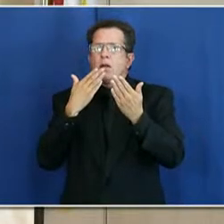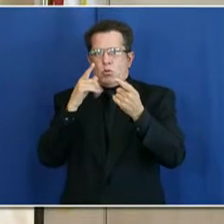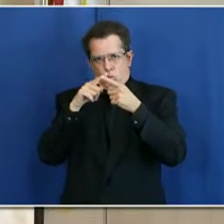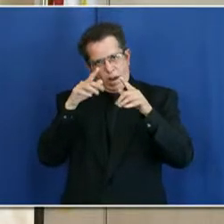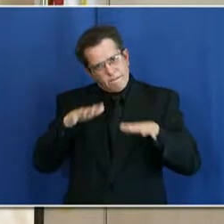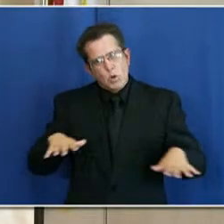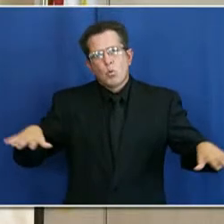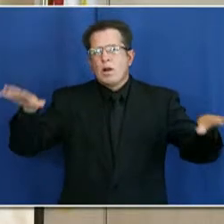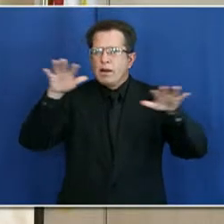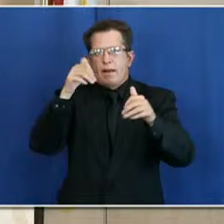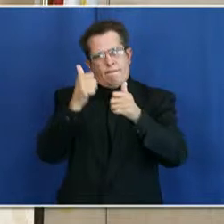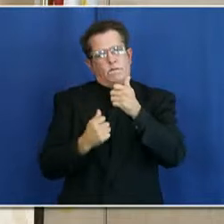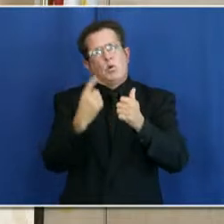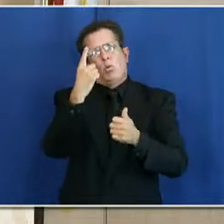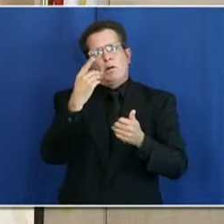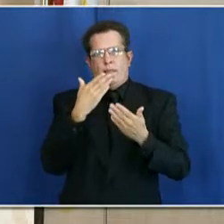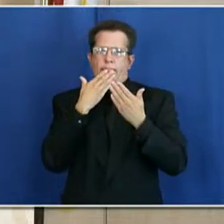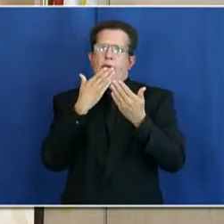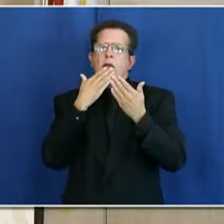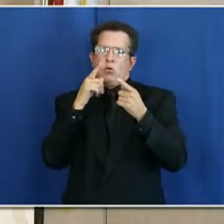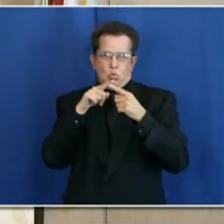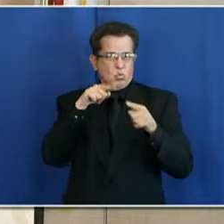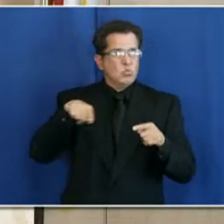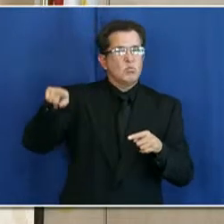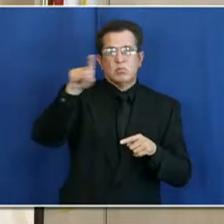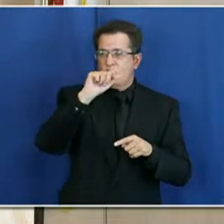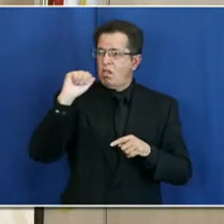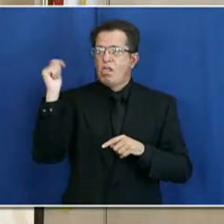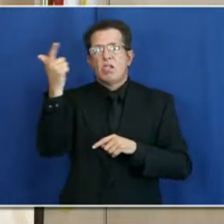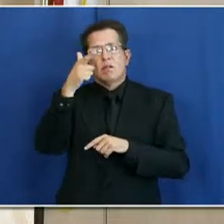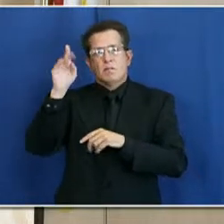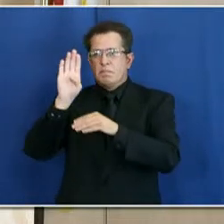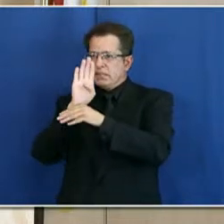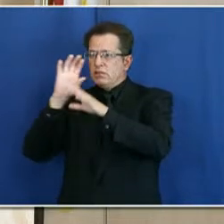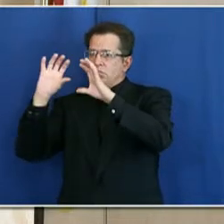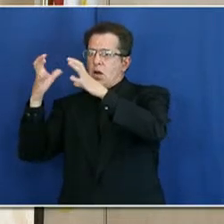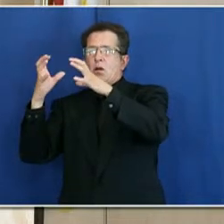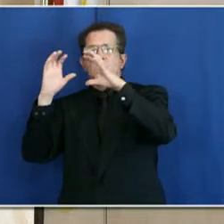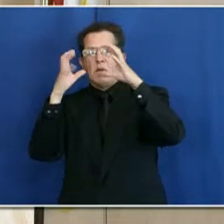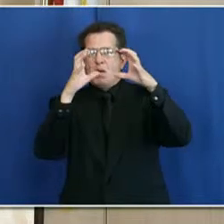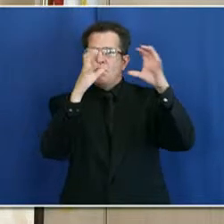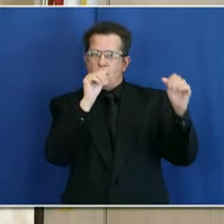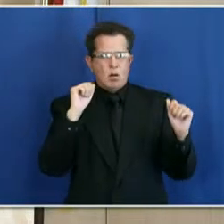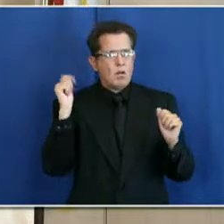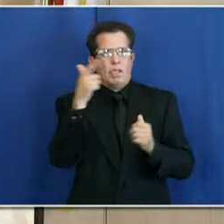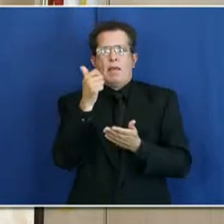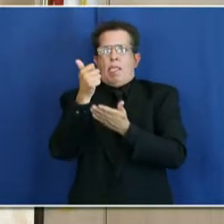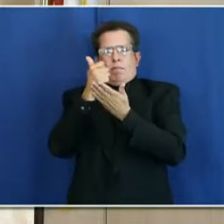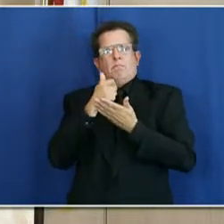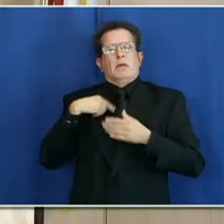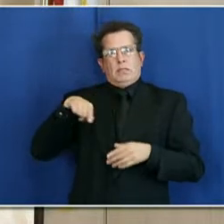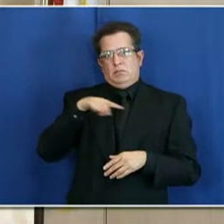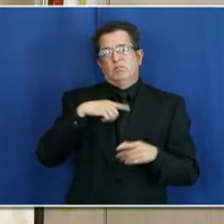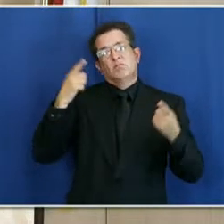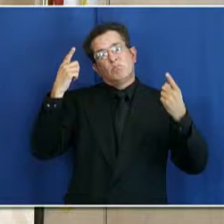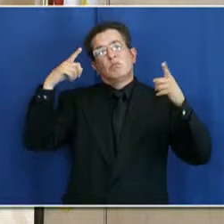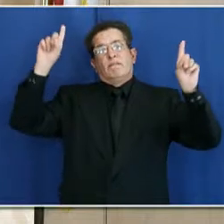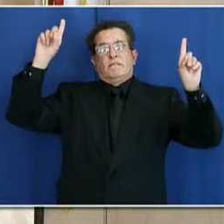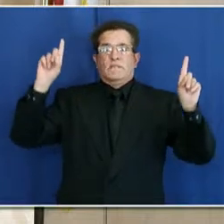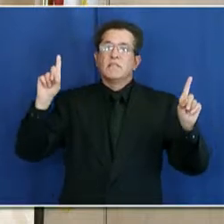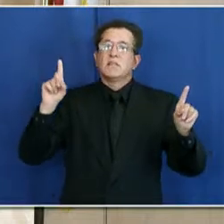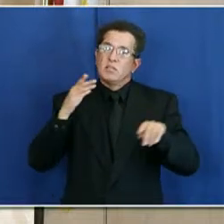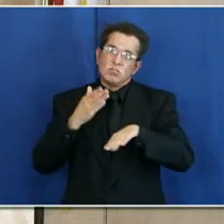everyone, all of the various sectors, individuals, for the great work in helping us to achieve